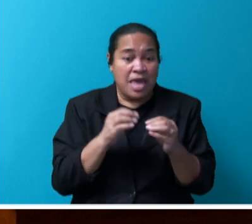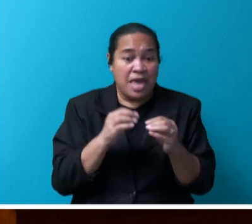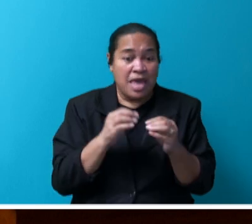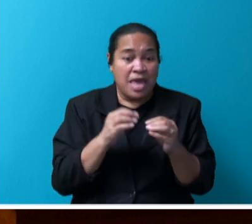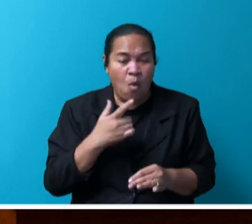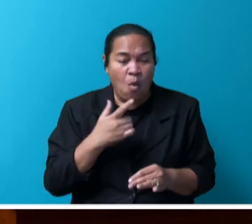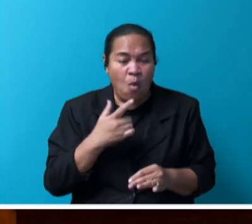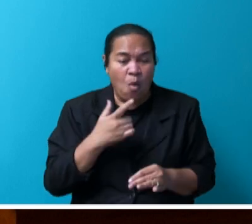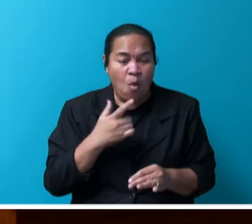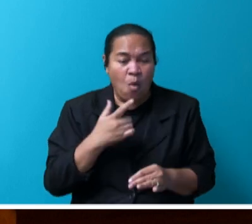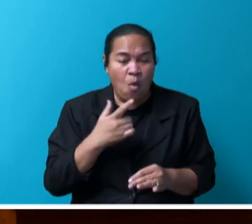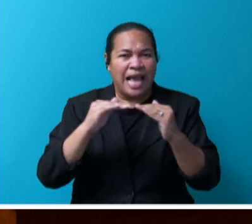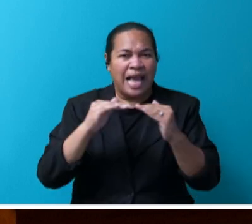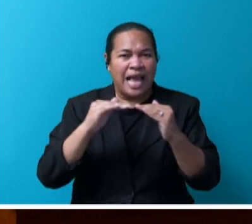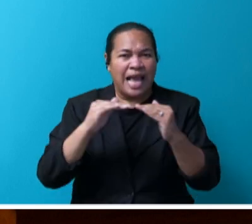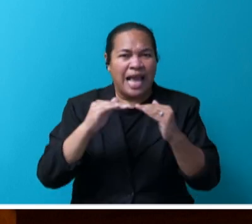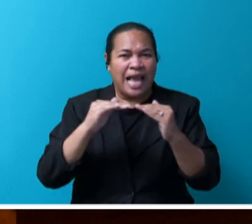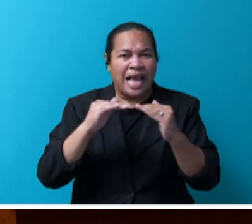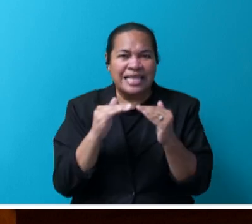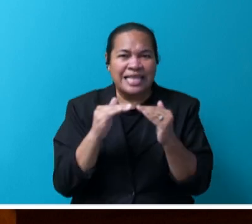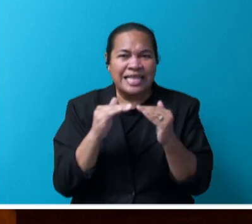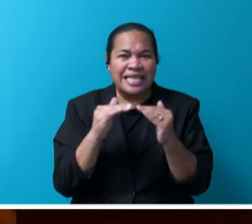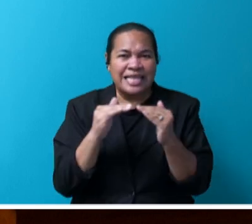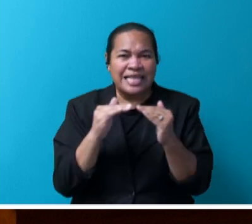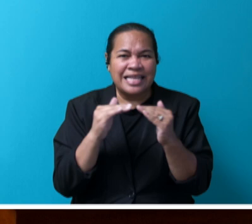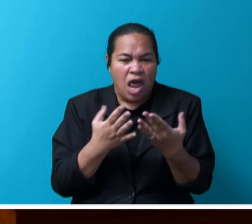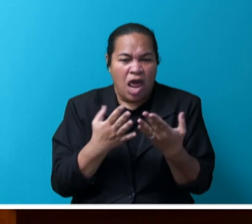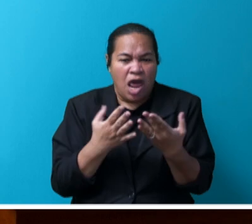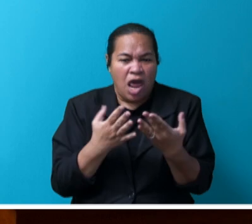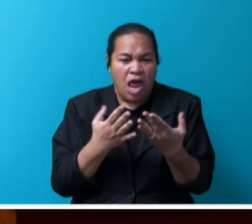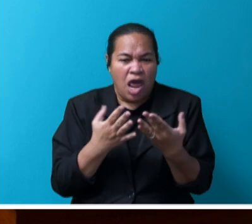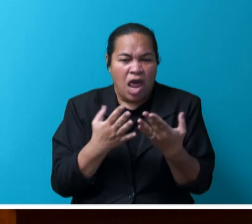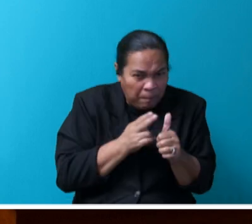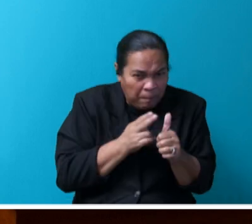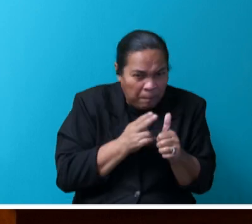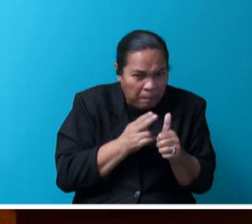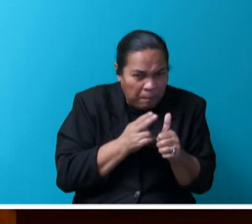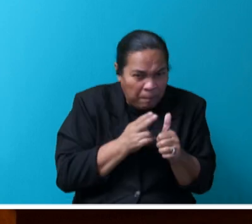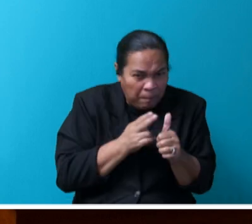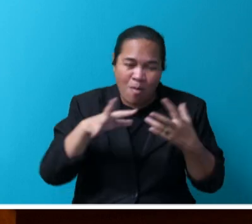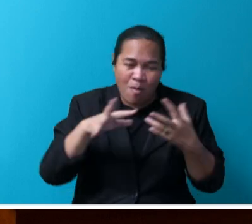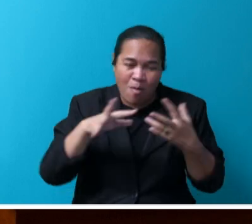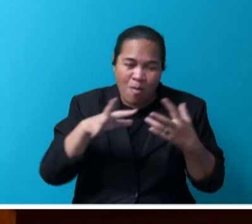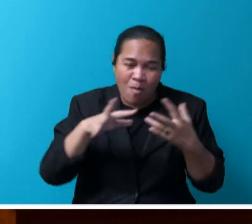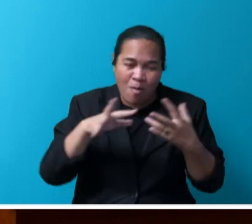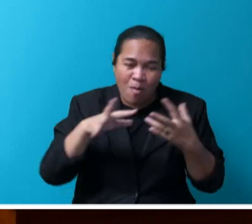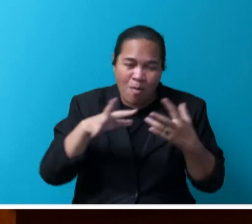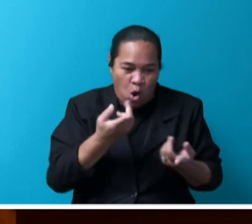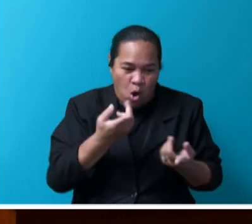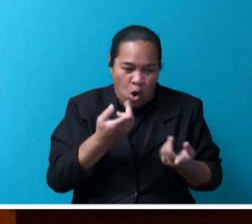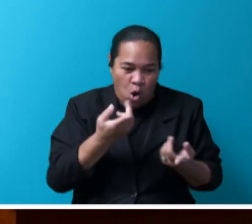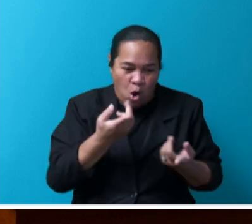of programs aimed at nation building, emergency broadcast in all major languages during